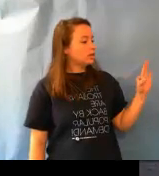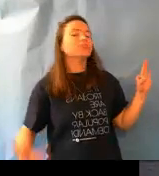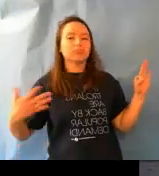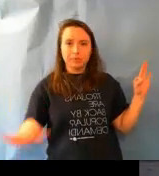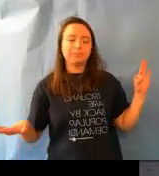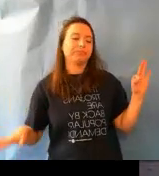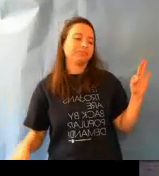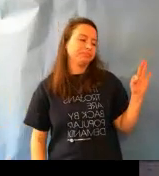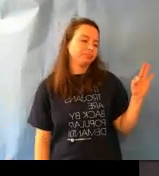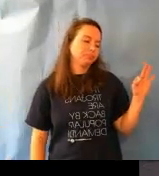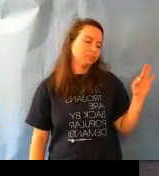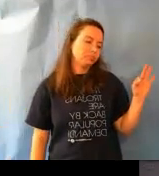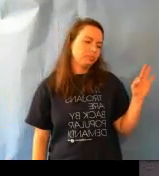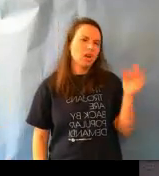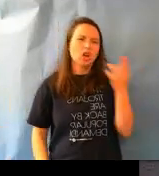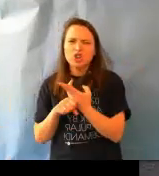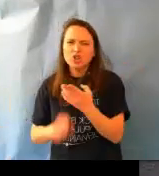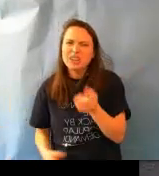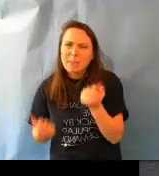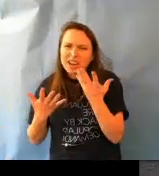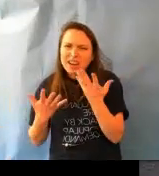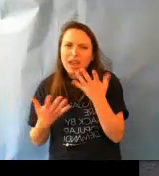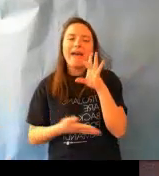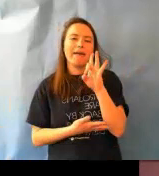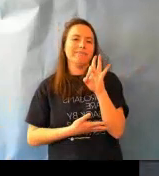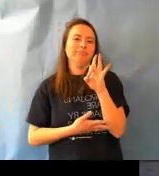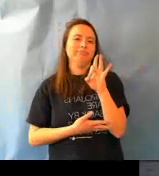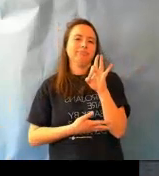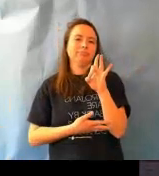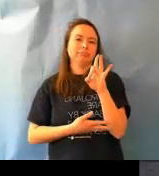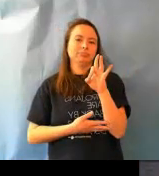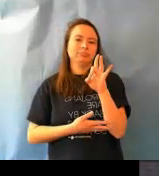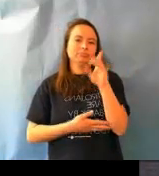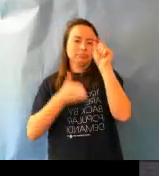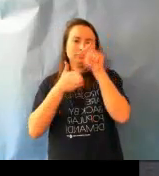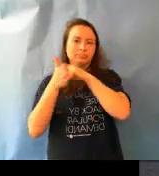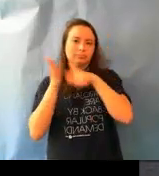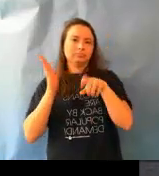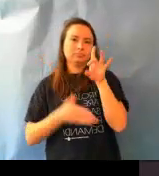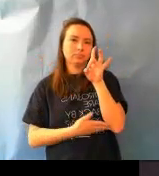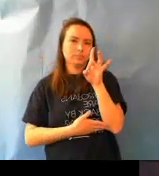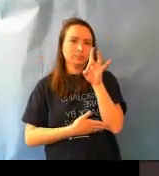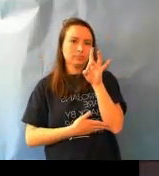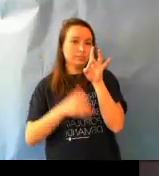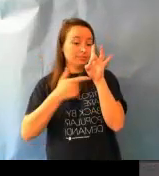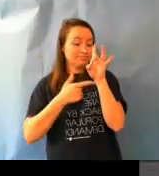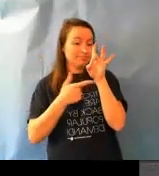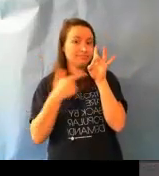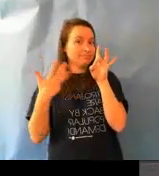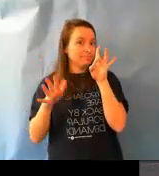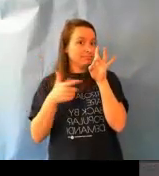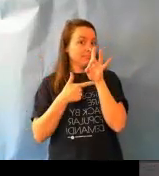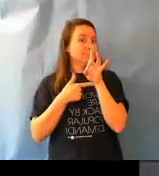18, 19. And she used how many? 8. So I'm going to mark out 8 of them, but only mark